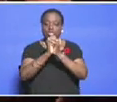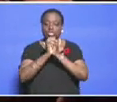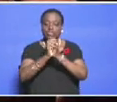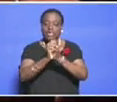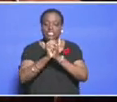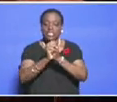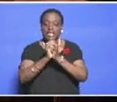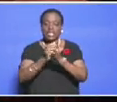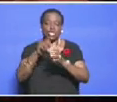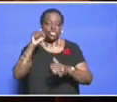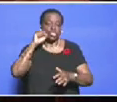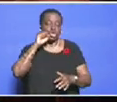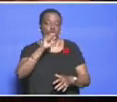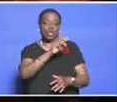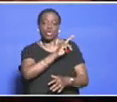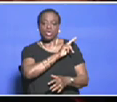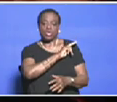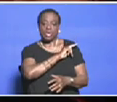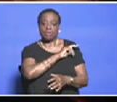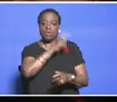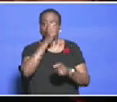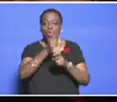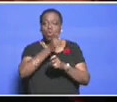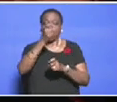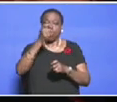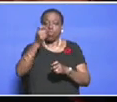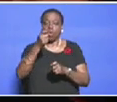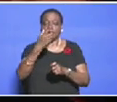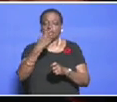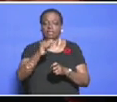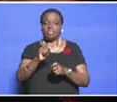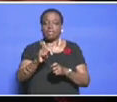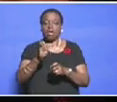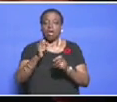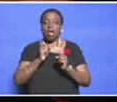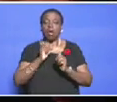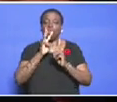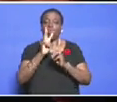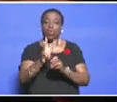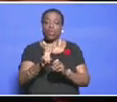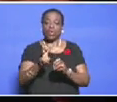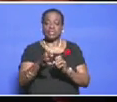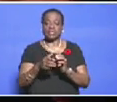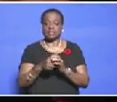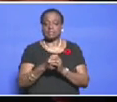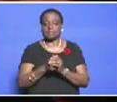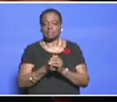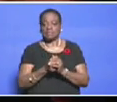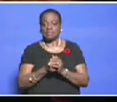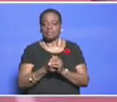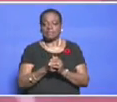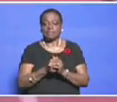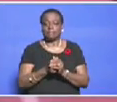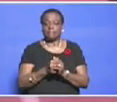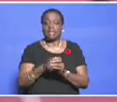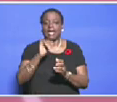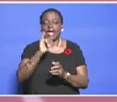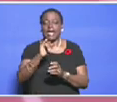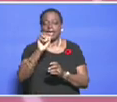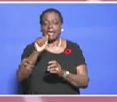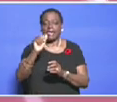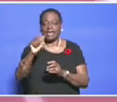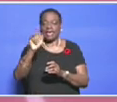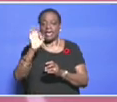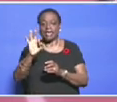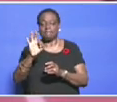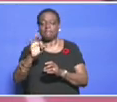who last night won the Bombers Press Club Award for Person of the Year. Now, we hope that this trend can continue as Shawnee is up for the IAAF Female Athlete of